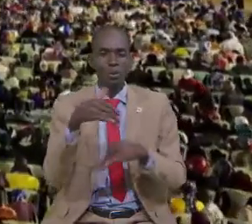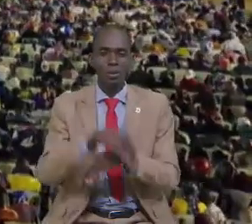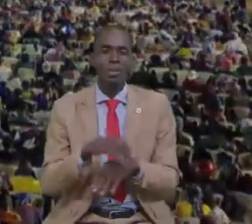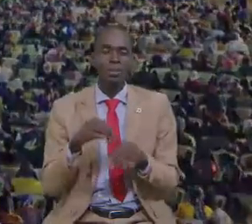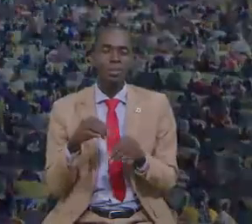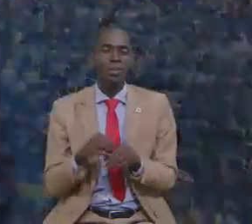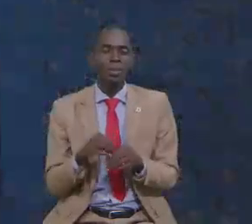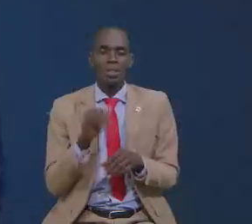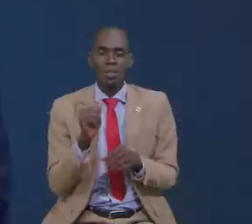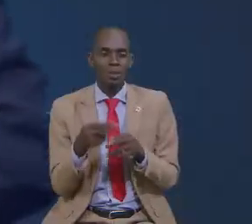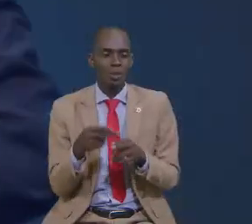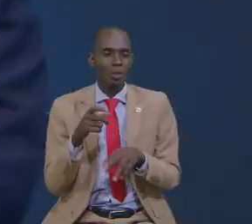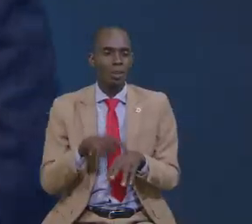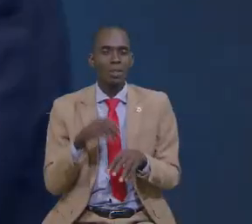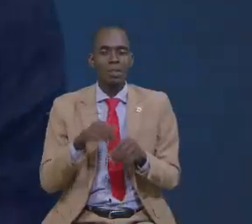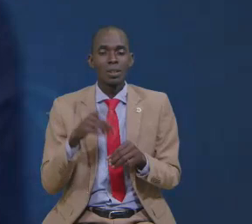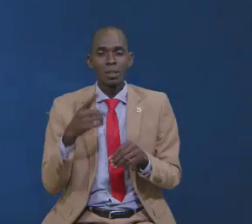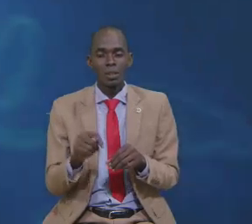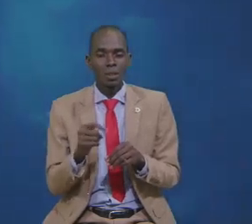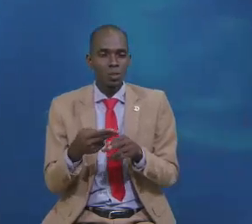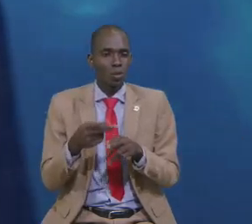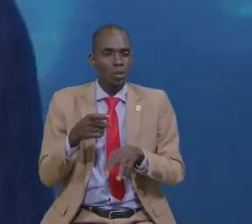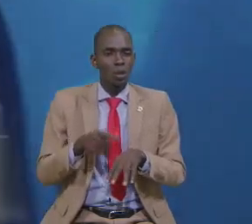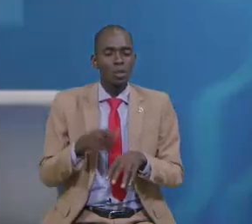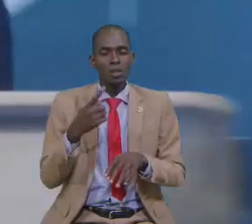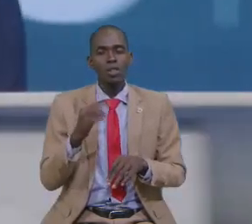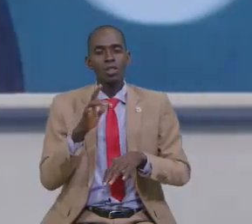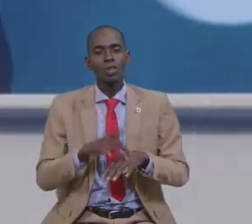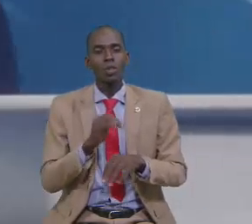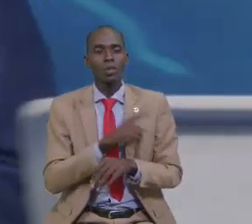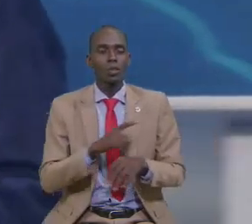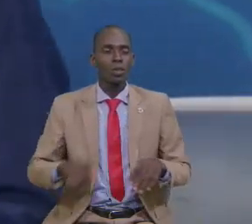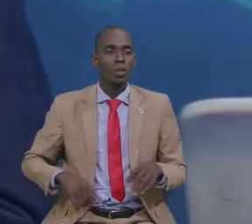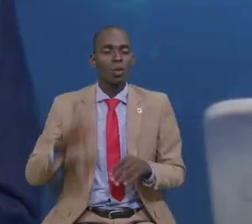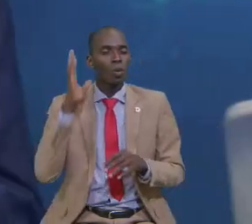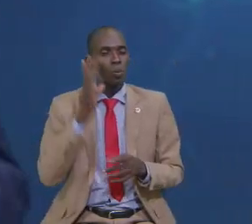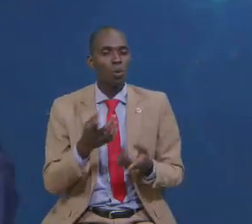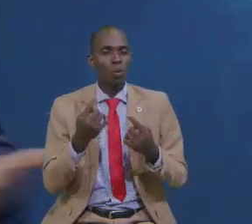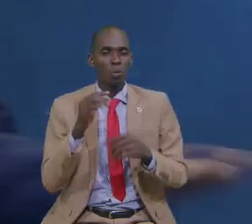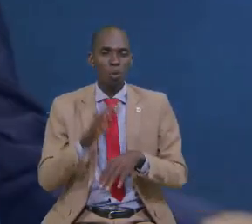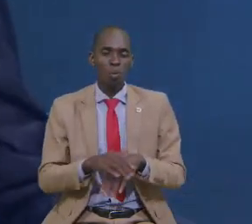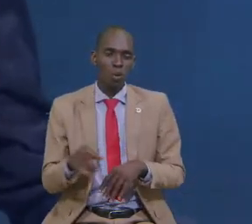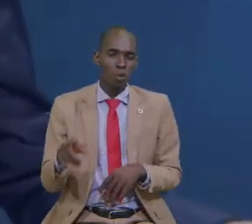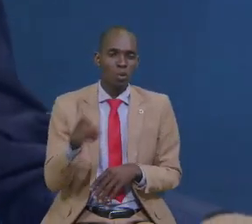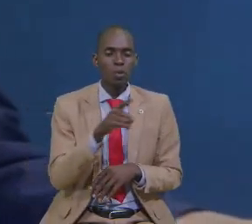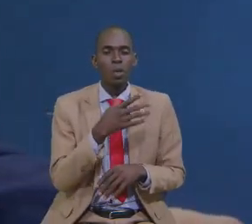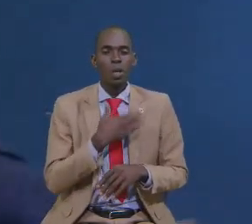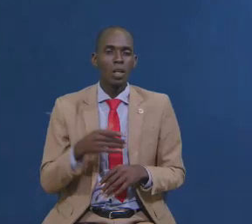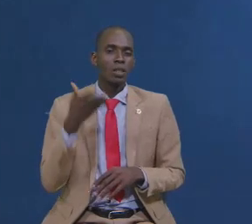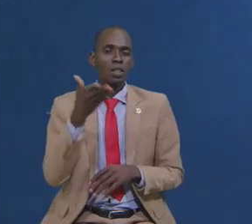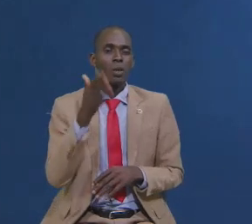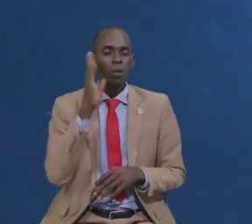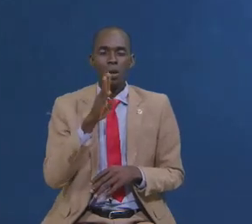a moment in a tweaking of an eye the touch of the Lord will come upon you and there will be Freedom